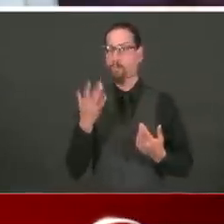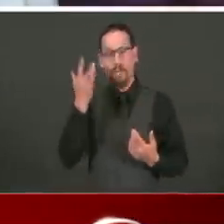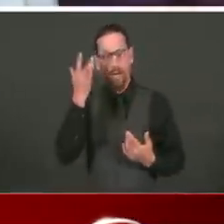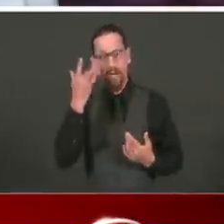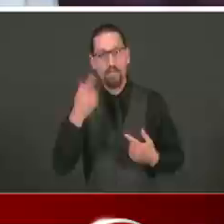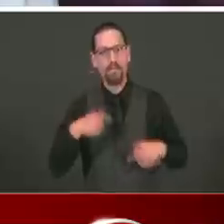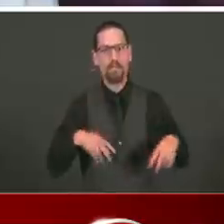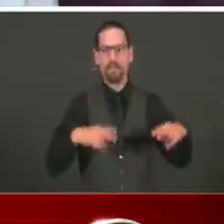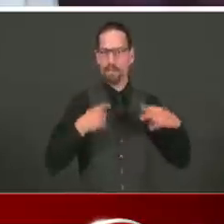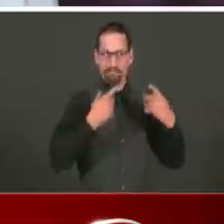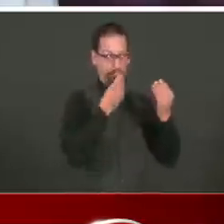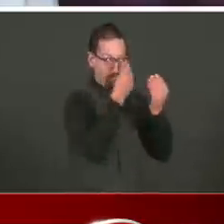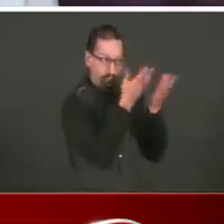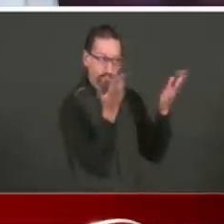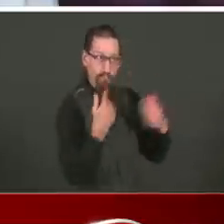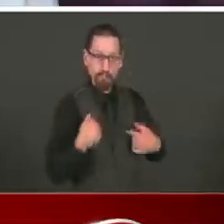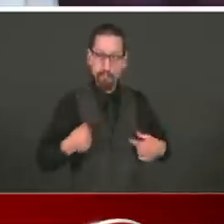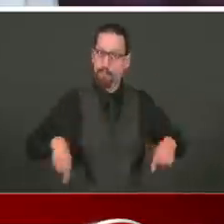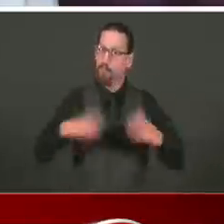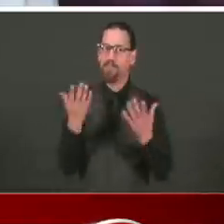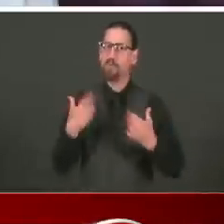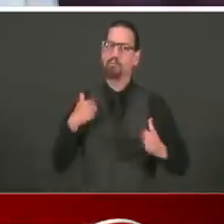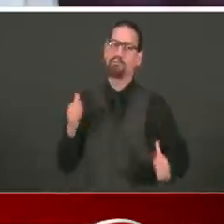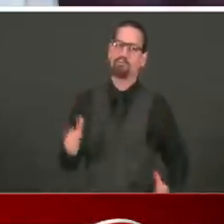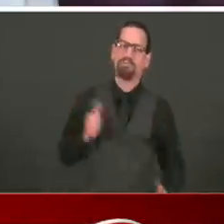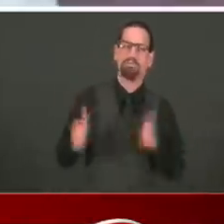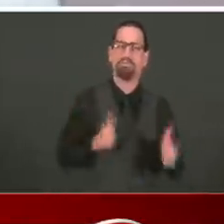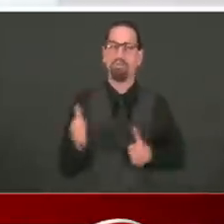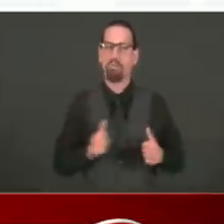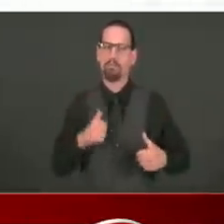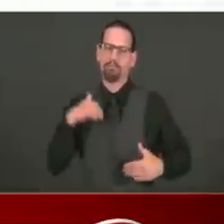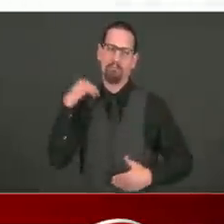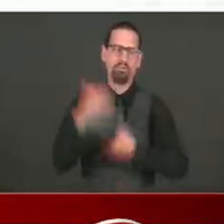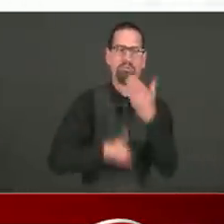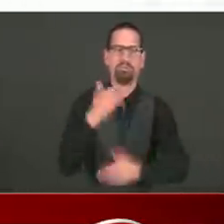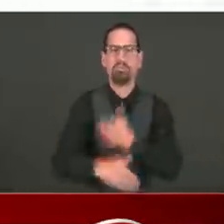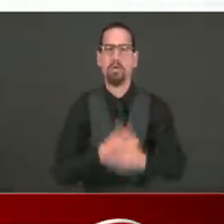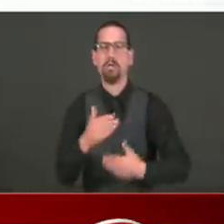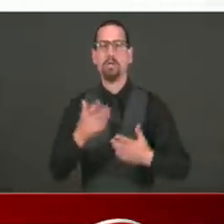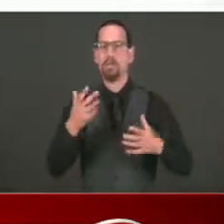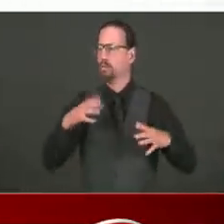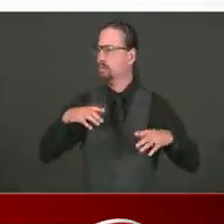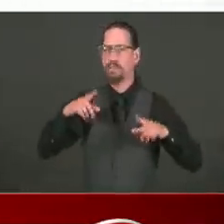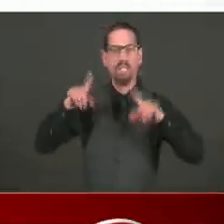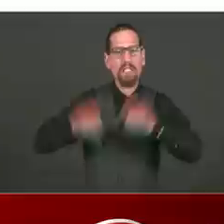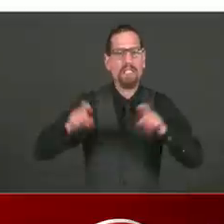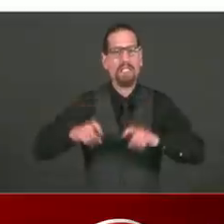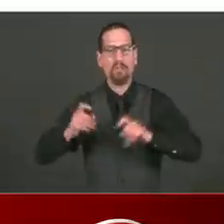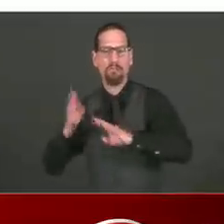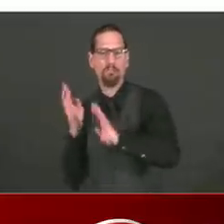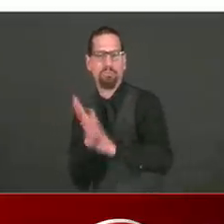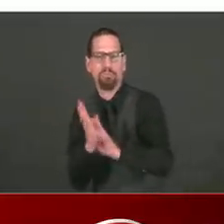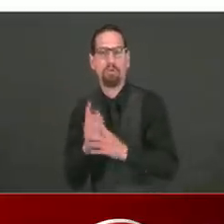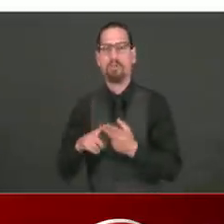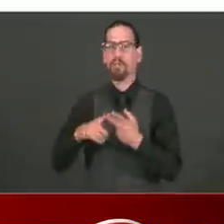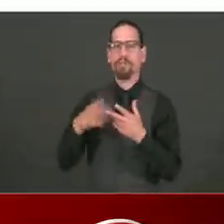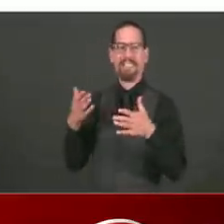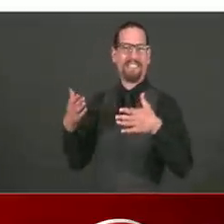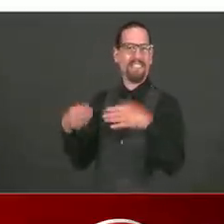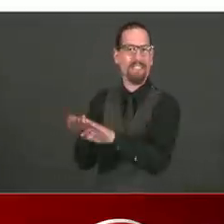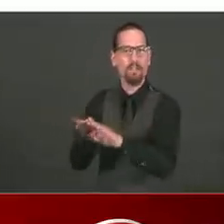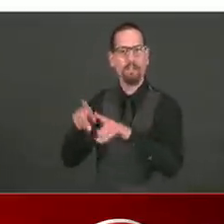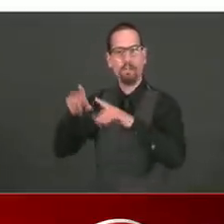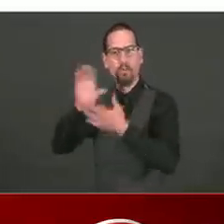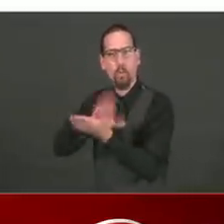tracing, testing, we've acted early in shutting schools, prohibiting gatherings, and